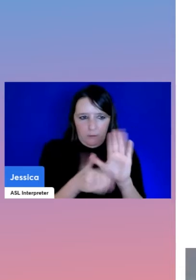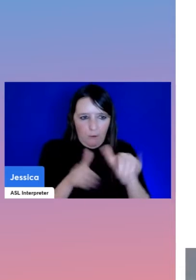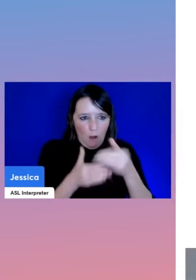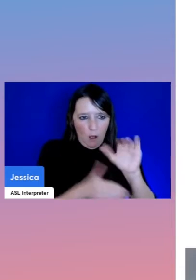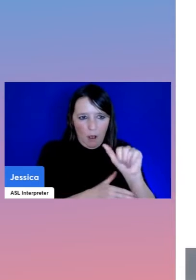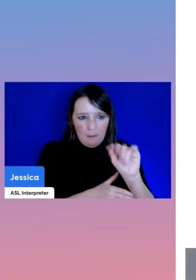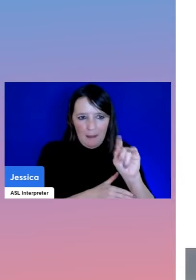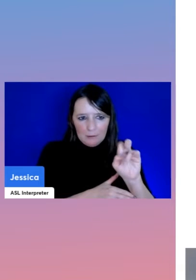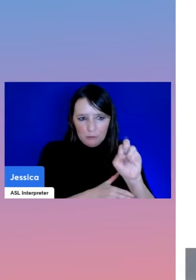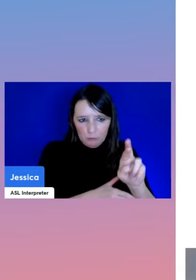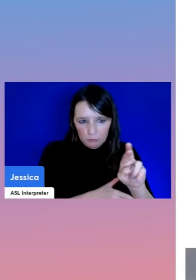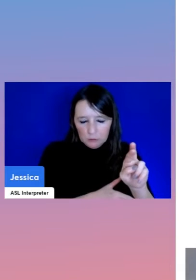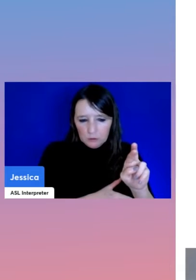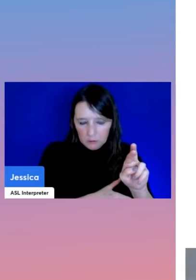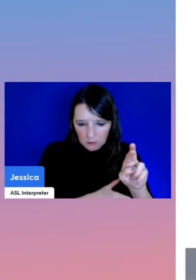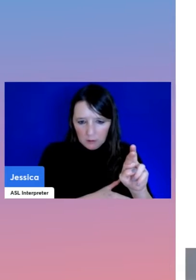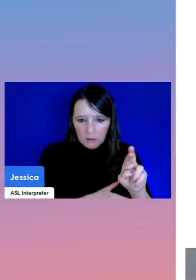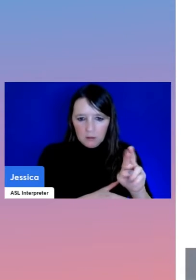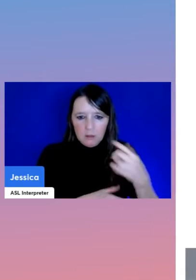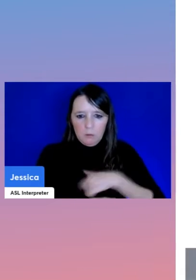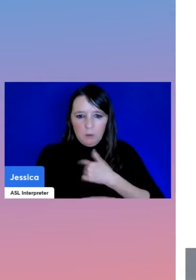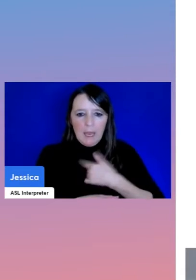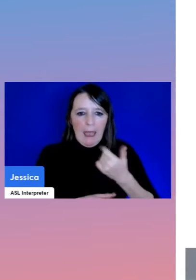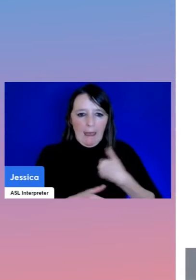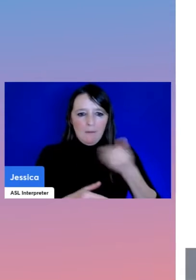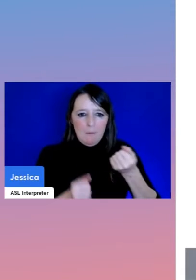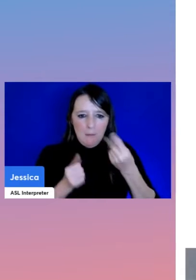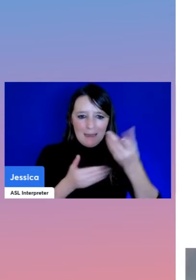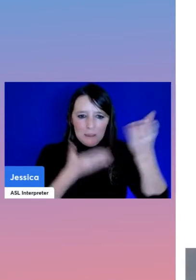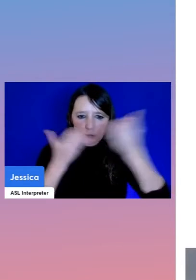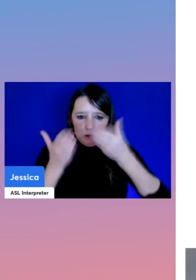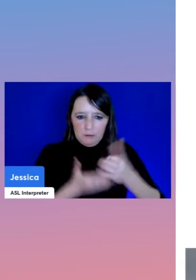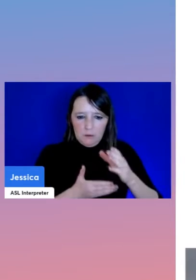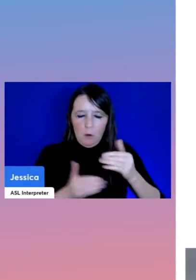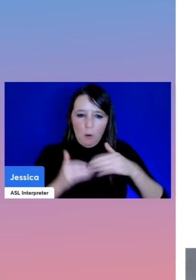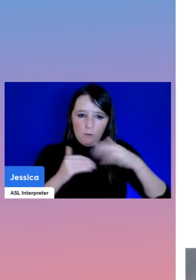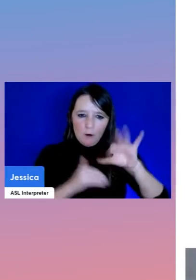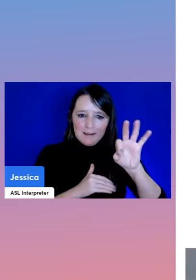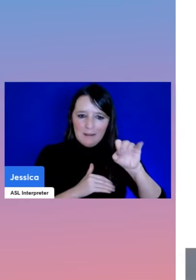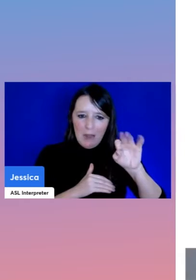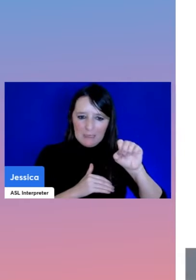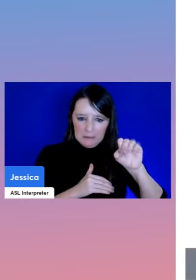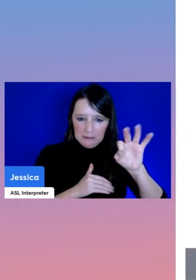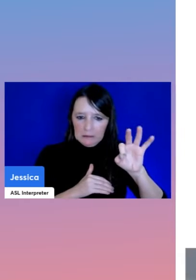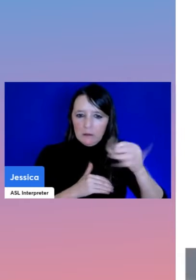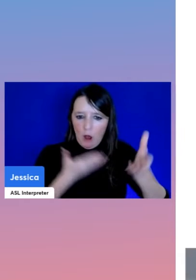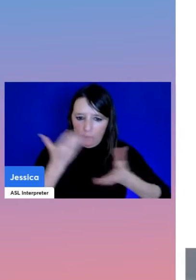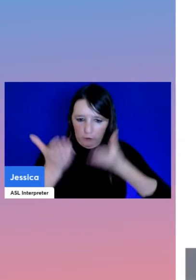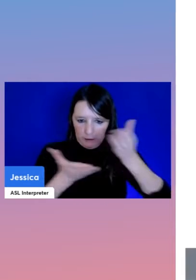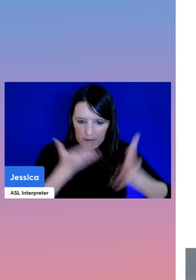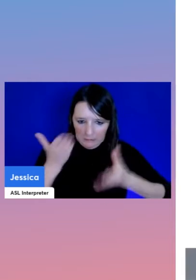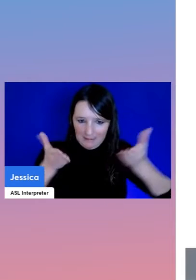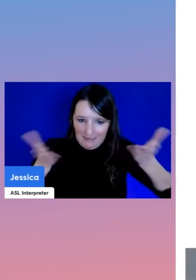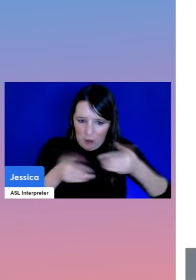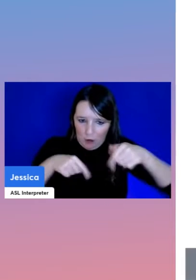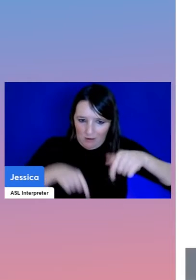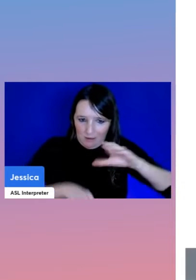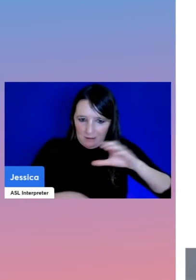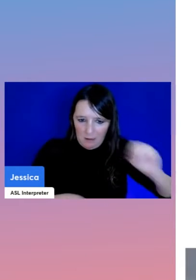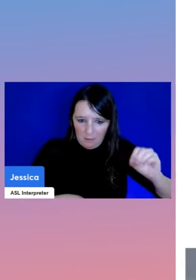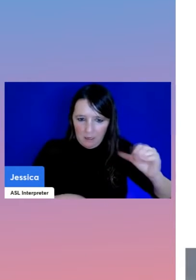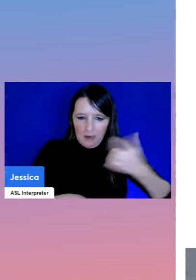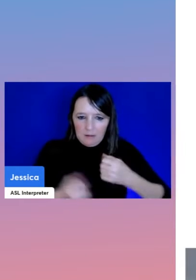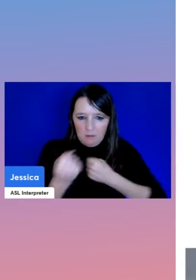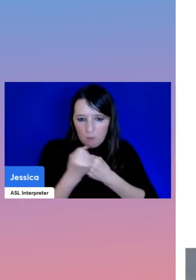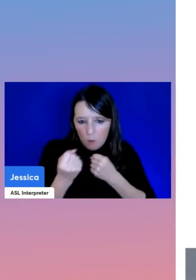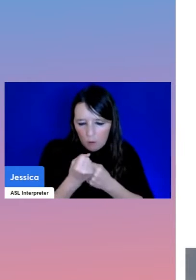Infinity Group, an IT service company offering managed services, application management, support, and IT strategy consulting